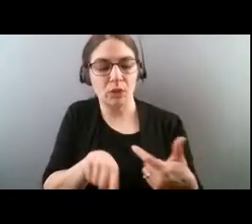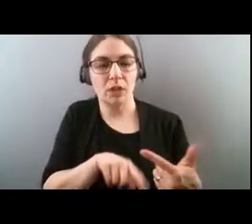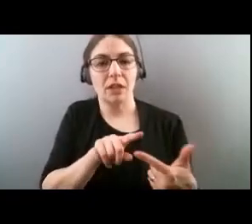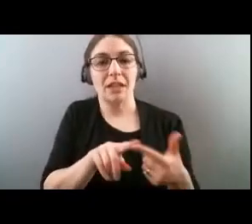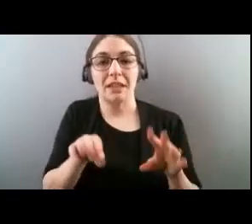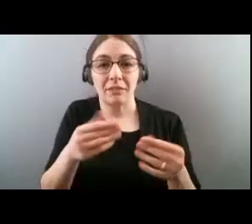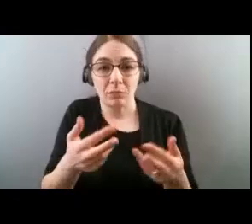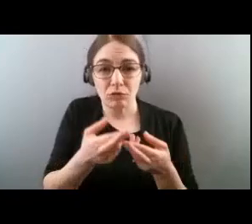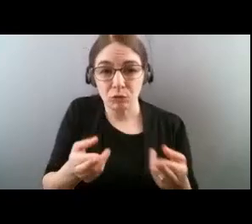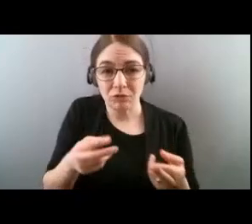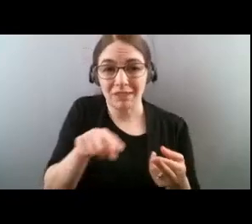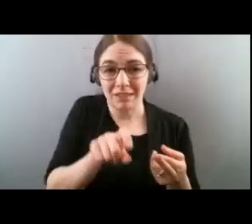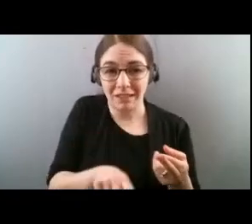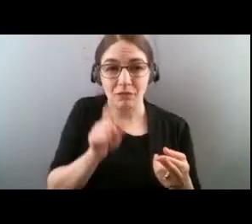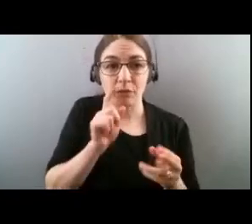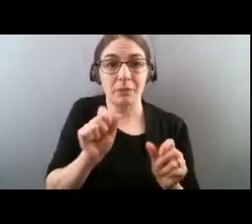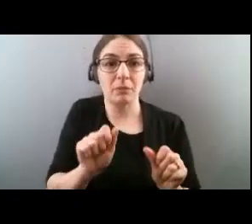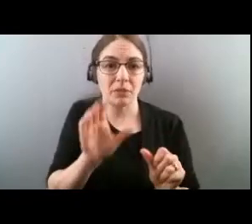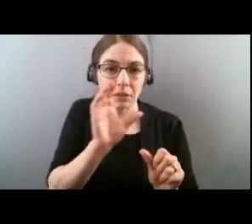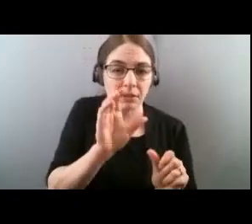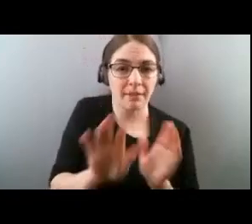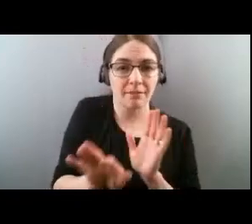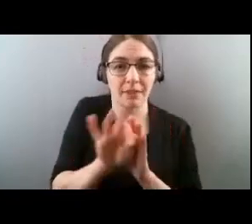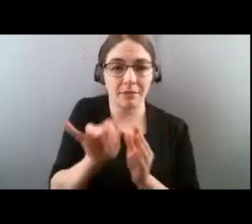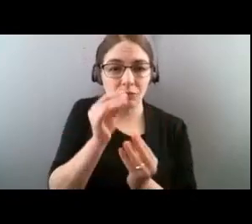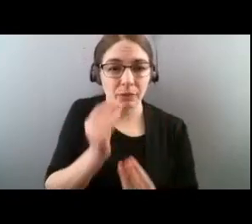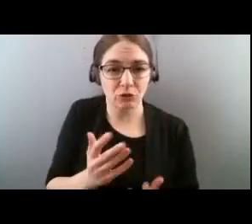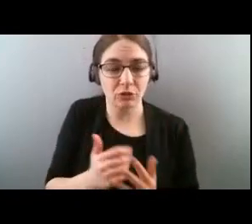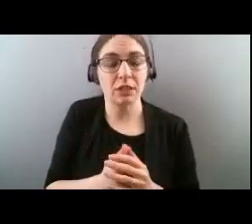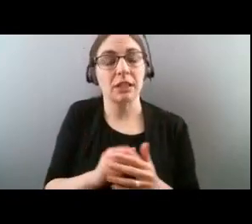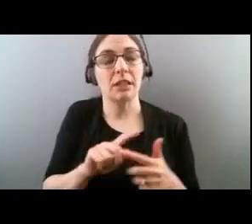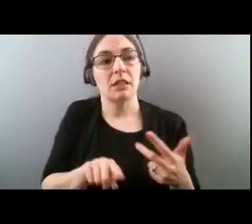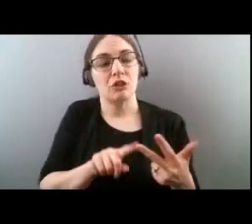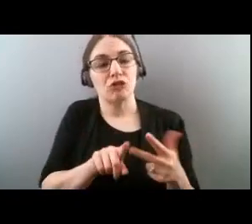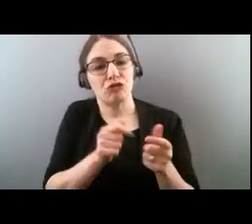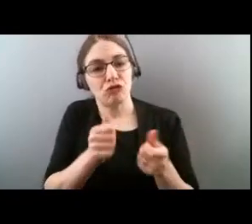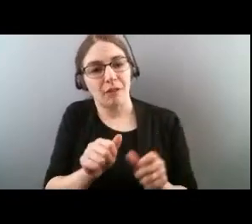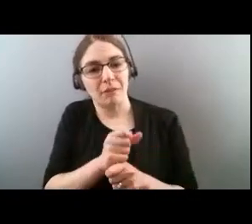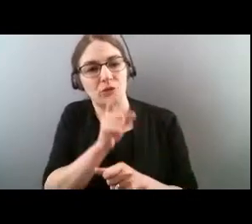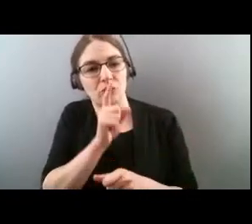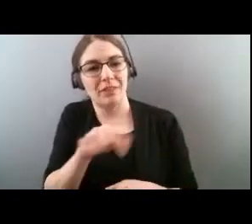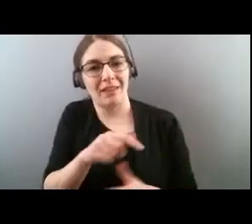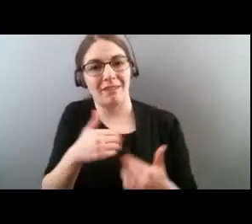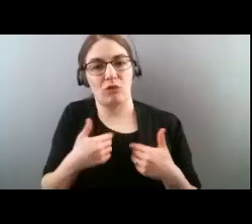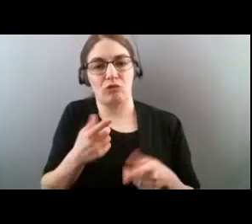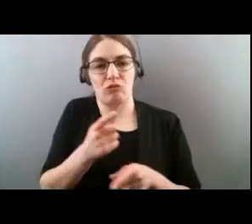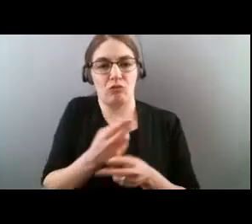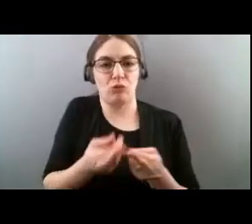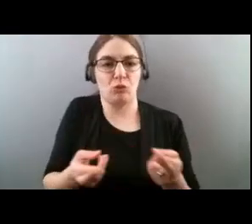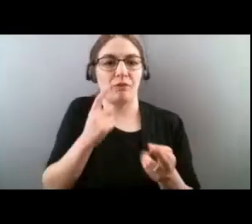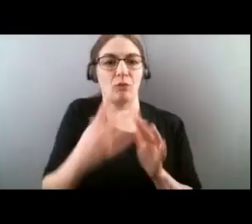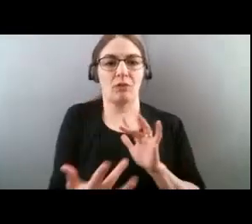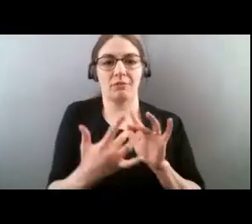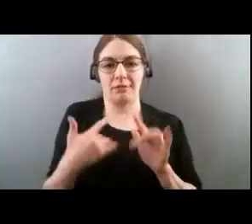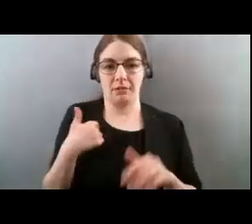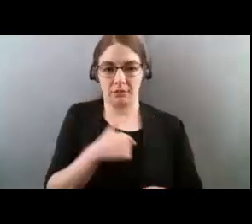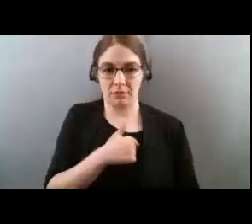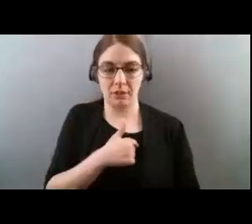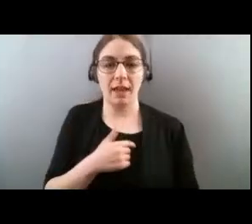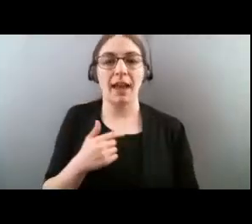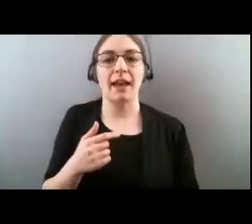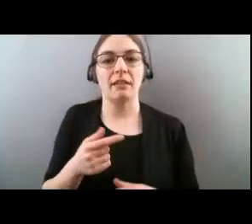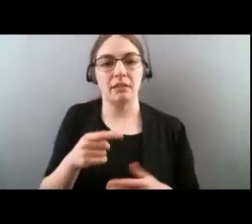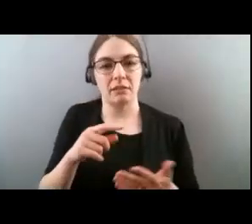find the information, right? We try to make sure that they have the resources to contact us, and that they remember that there